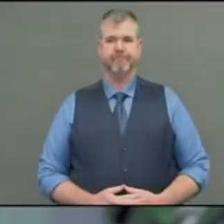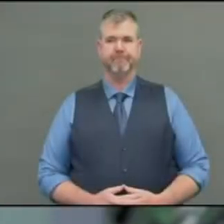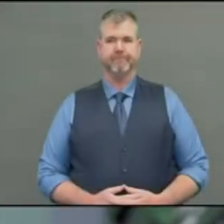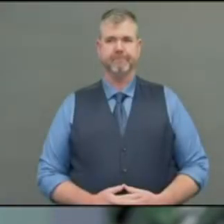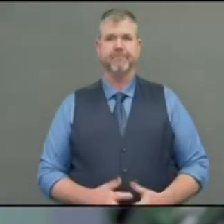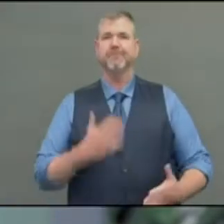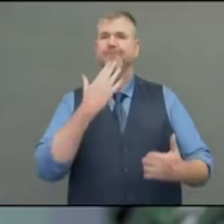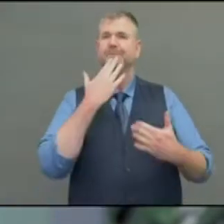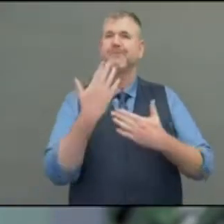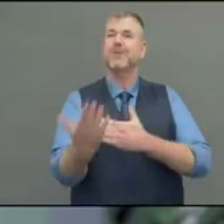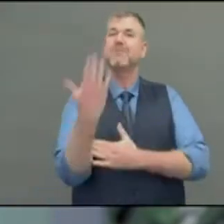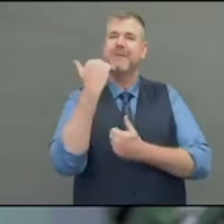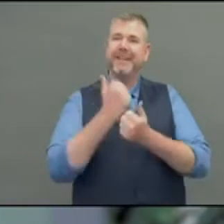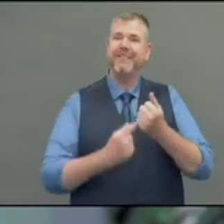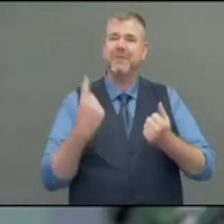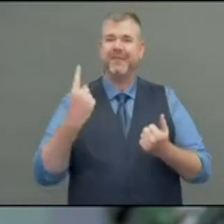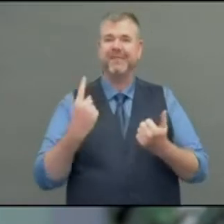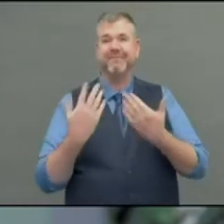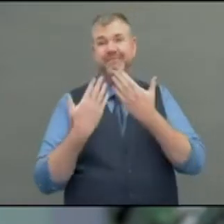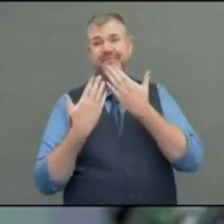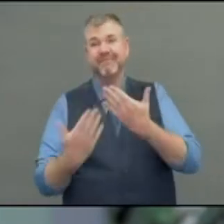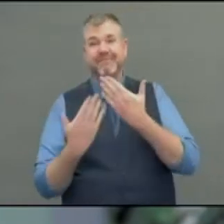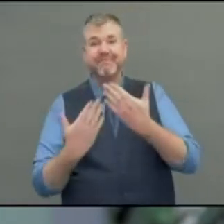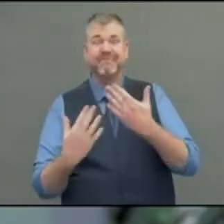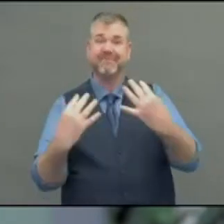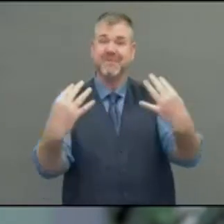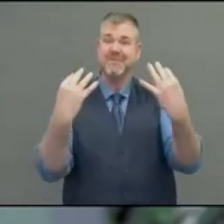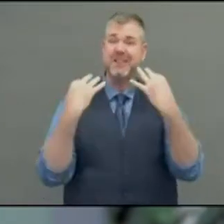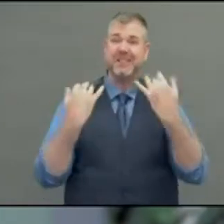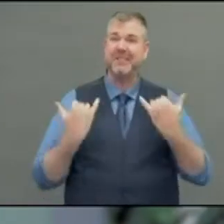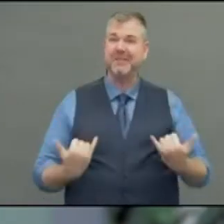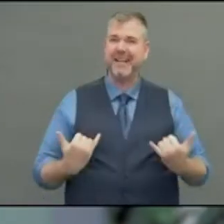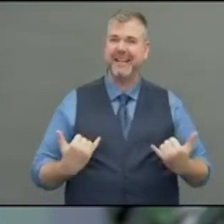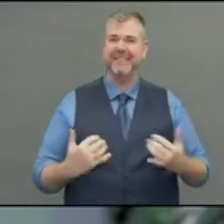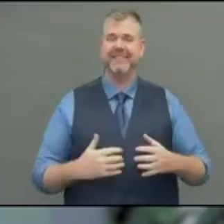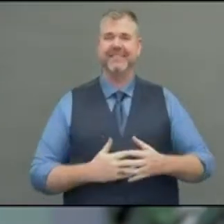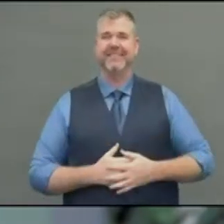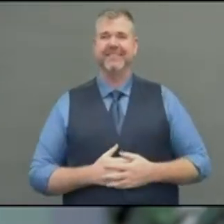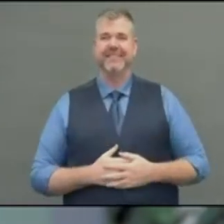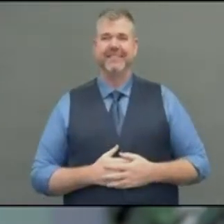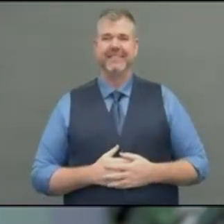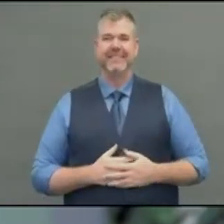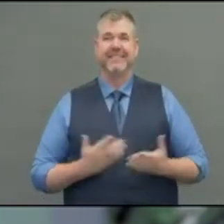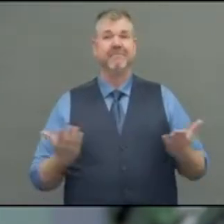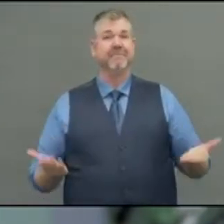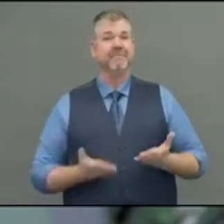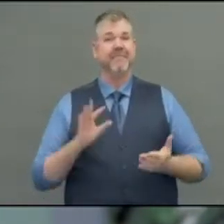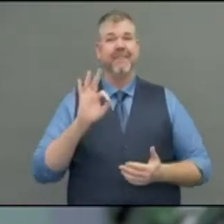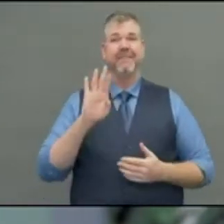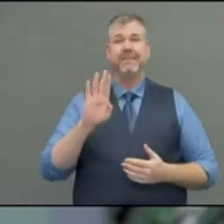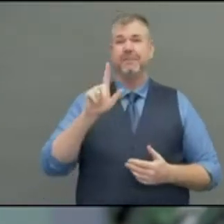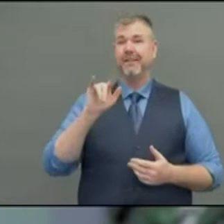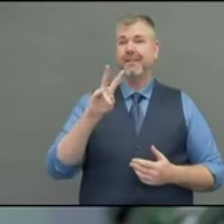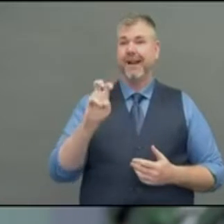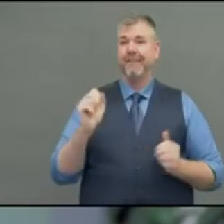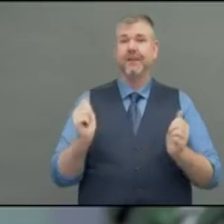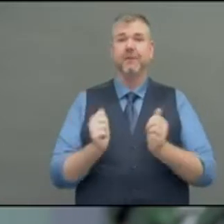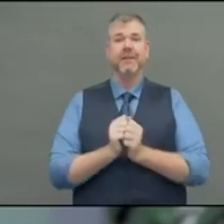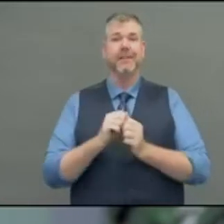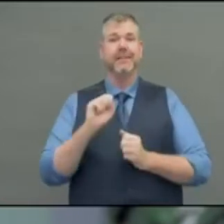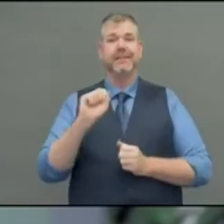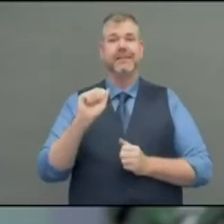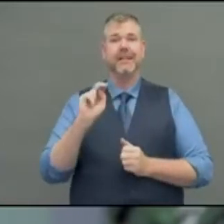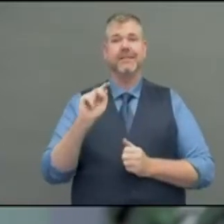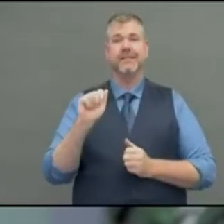Good morning, everyone. Thank you so much for tuning in today here at Facebook Live with the County of Santa Clara. Today